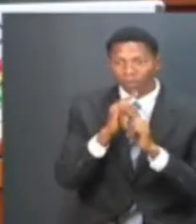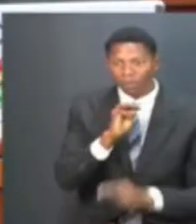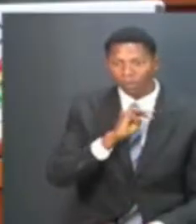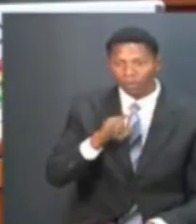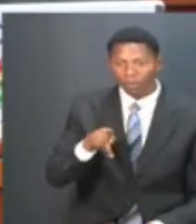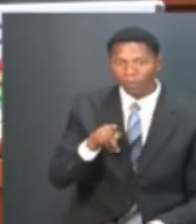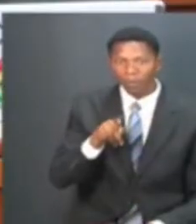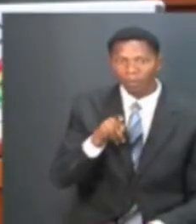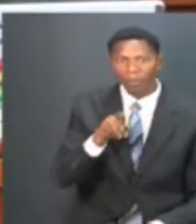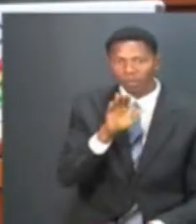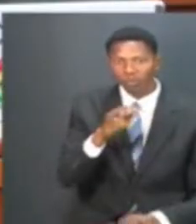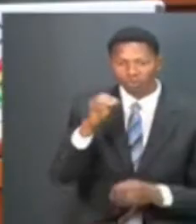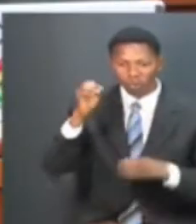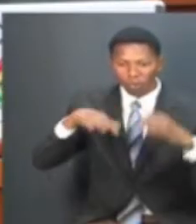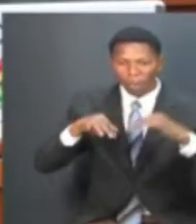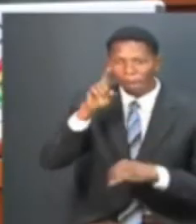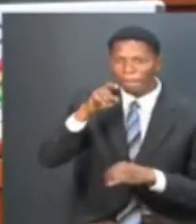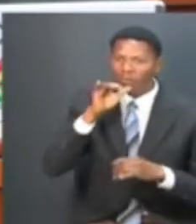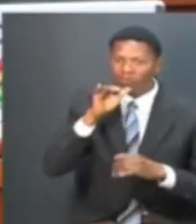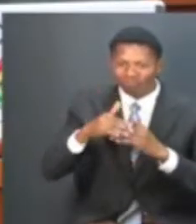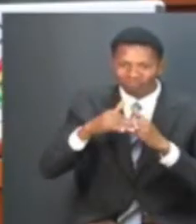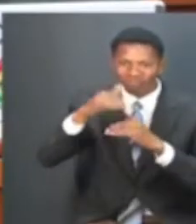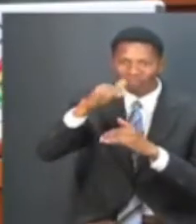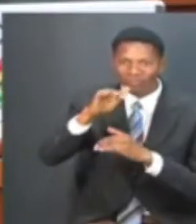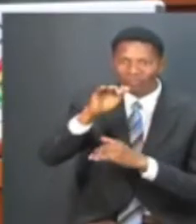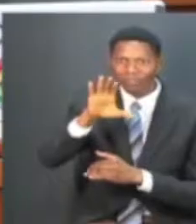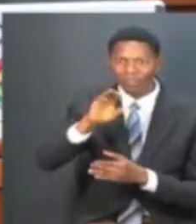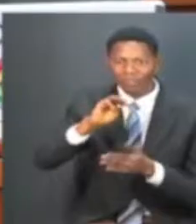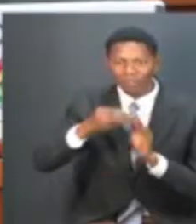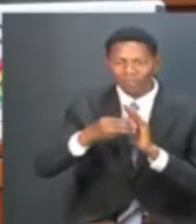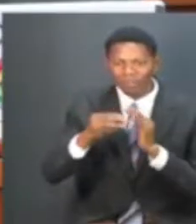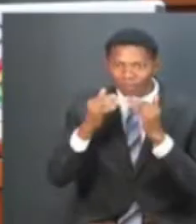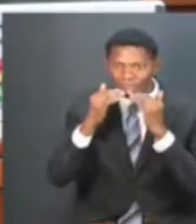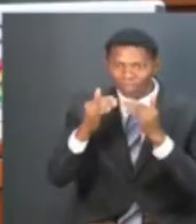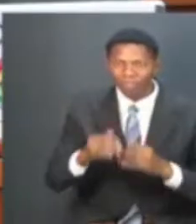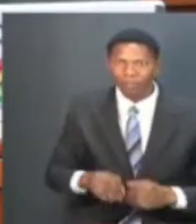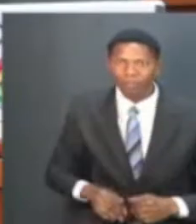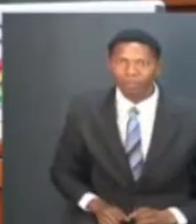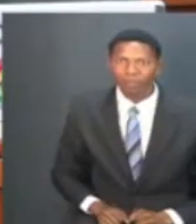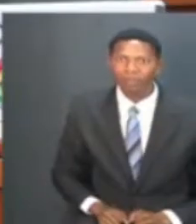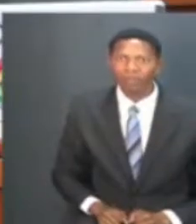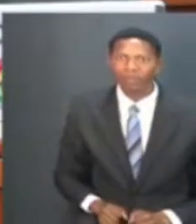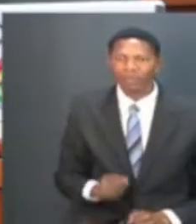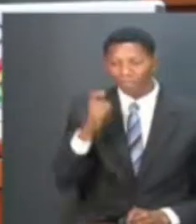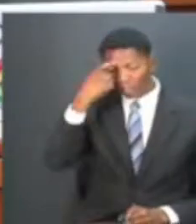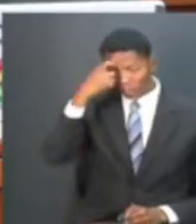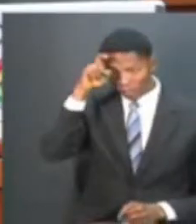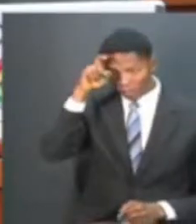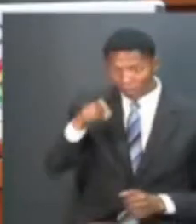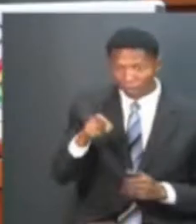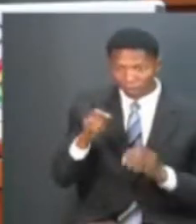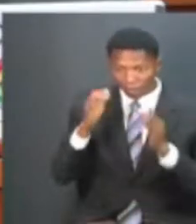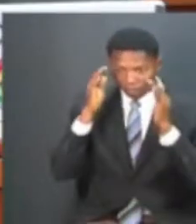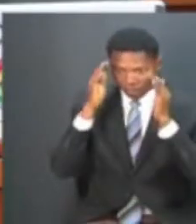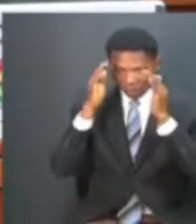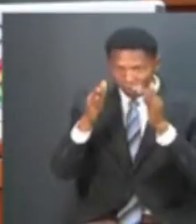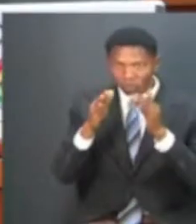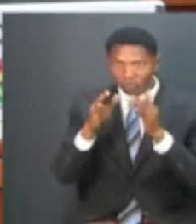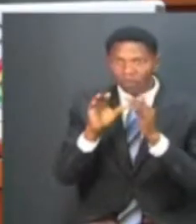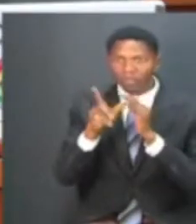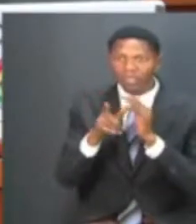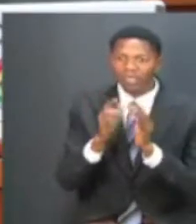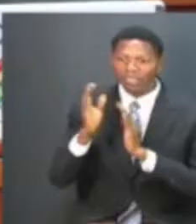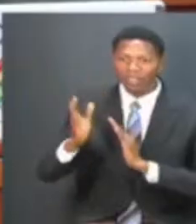exceed 5 minutes. Thank you very much, Mr. Speaker. Government needs to pay attention to them and find a